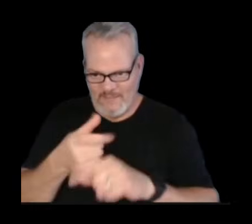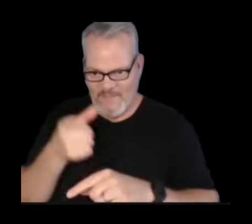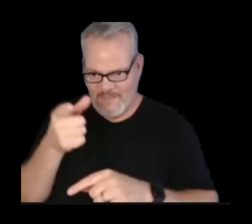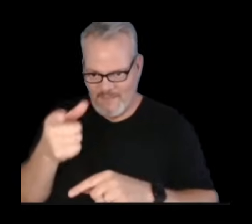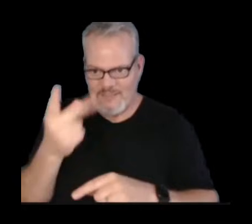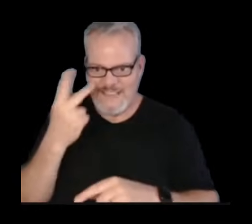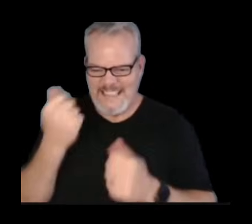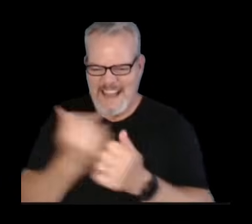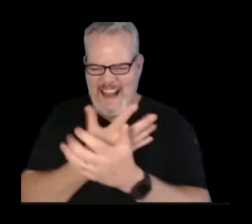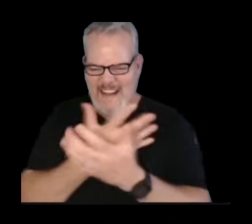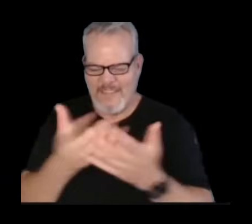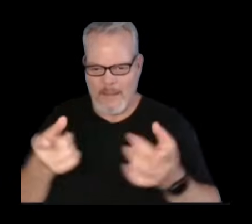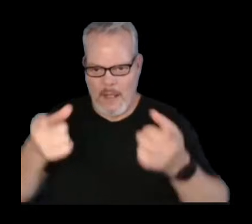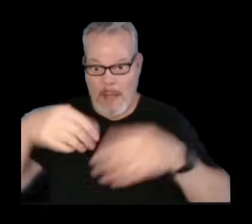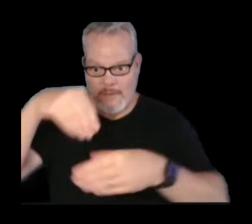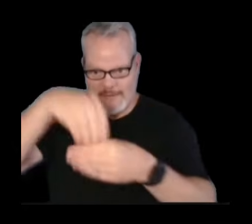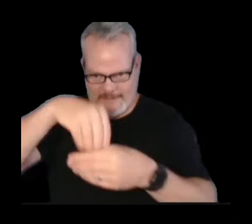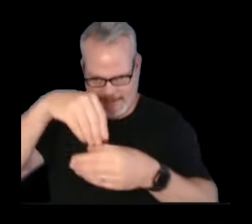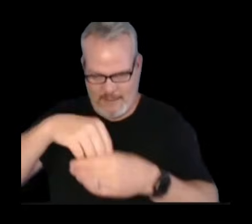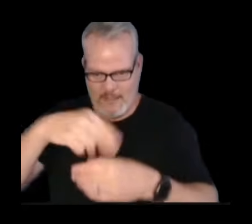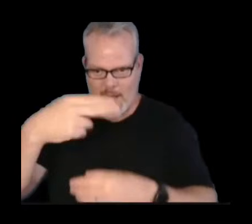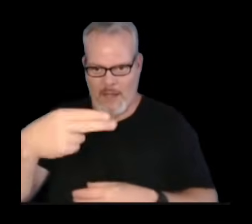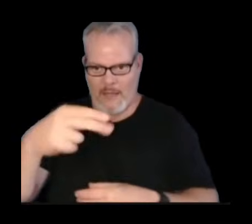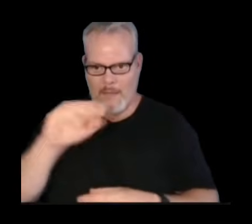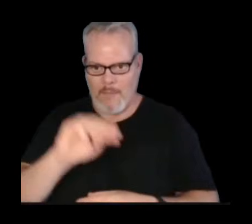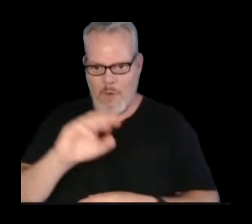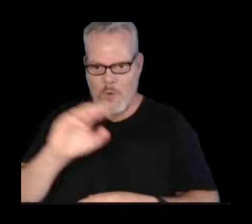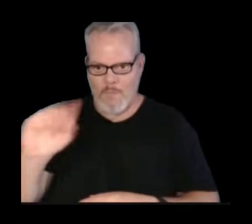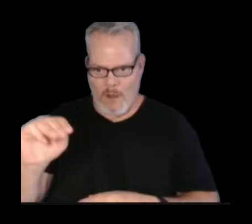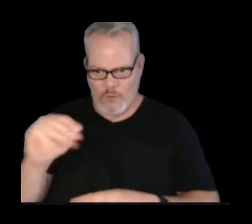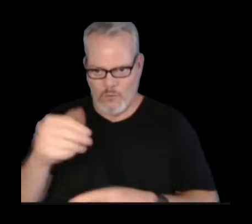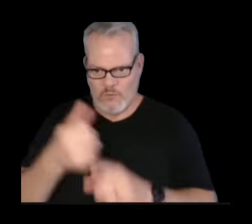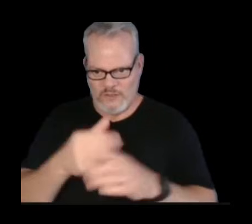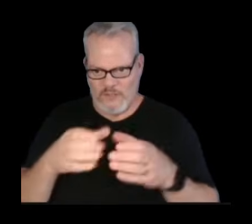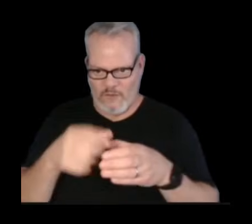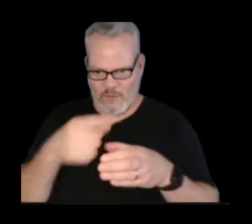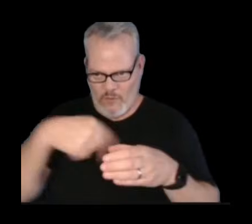inner crater of Halemaumau within Kīlauea, the greater caldera.